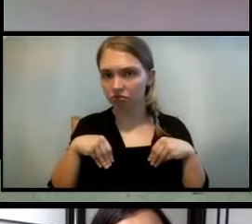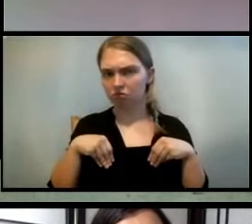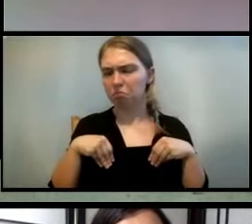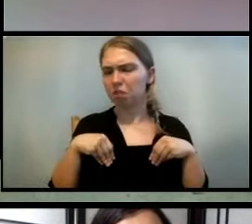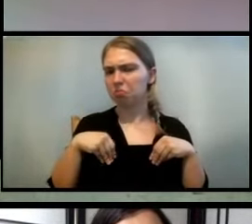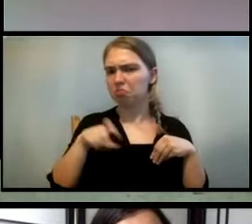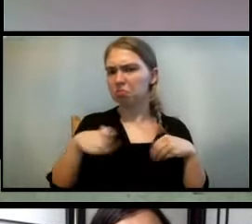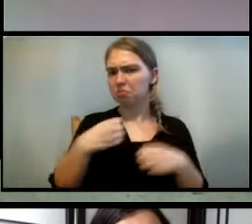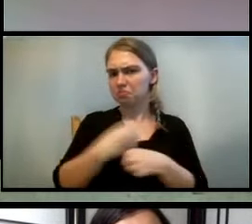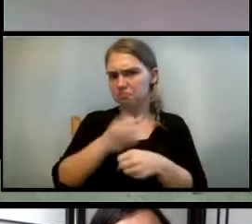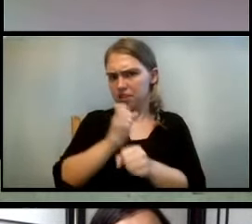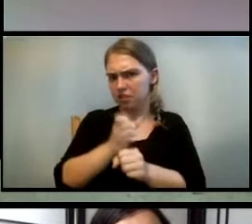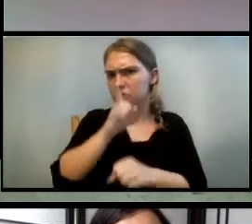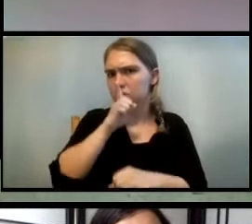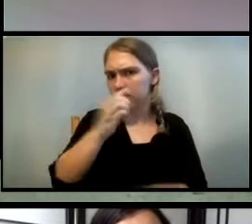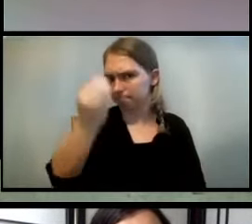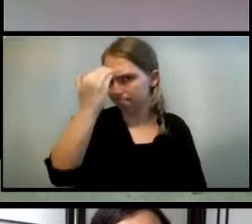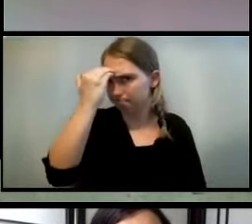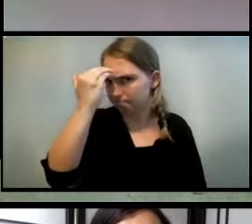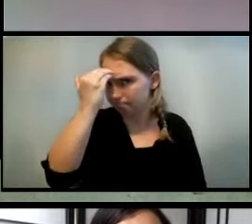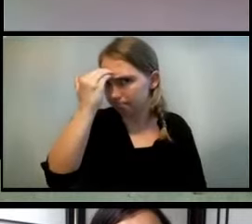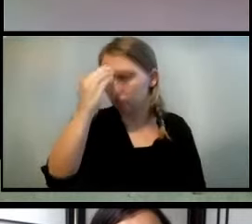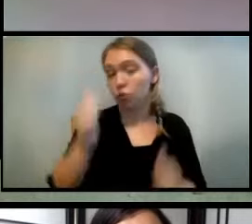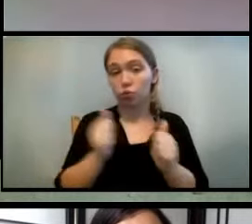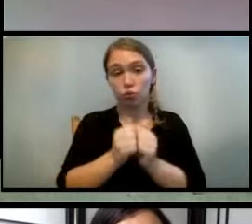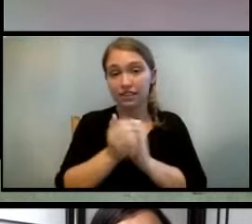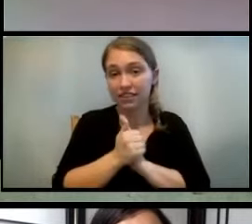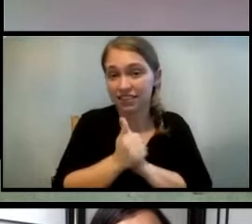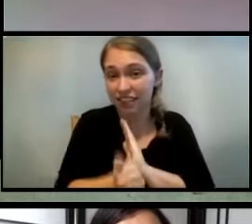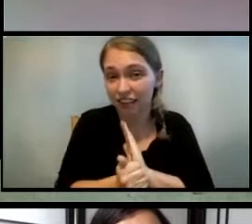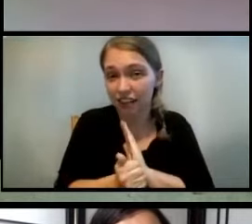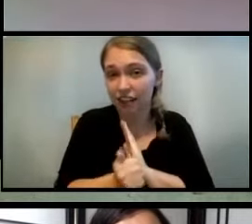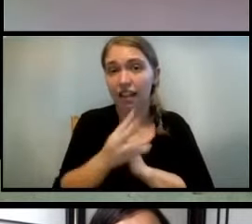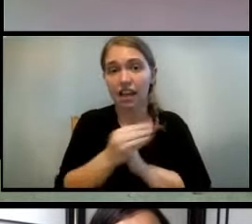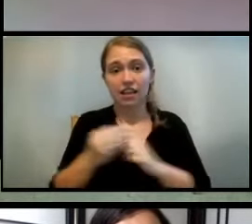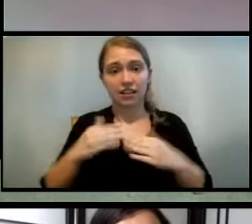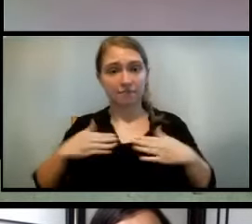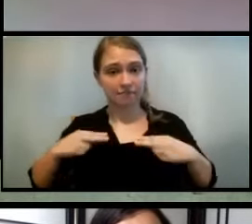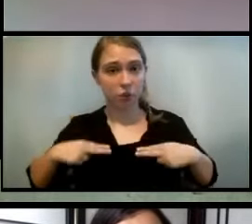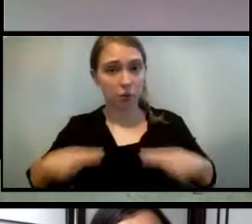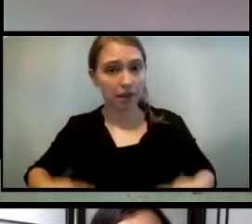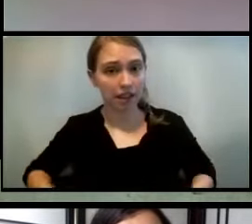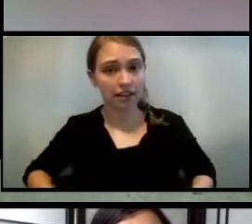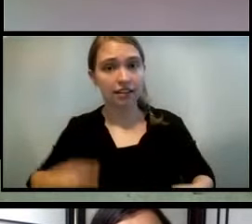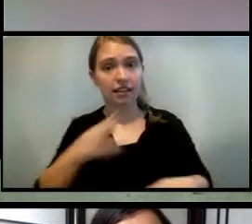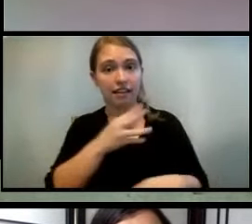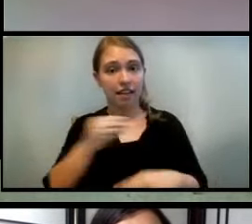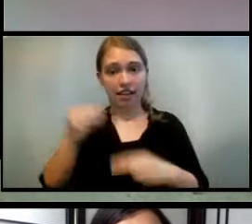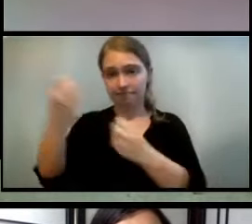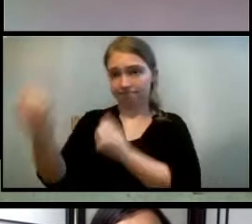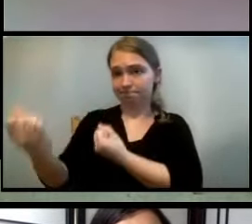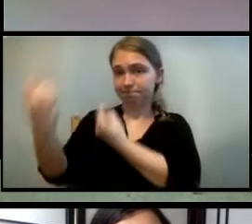skill, and do so with humanity and empathy. And I think too many times when you have,